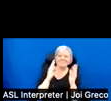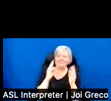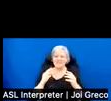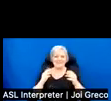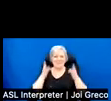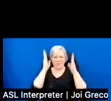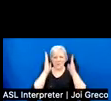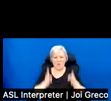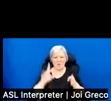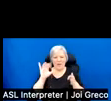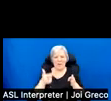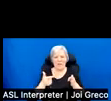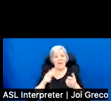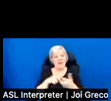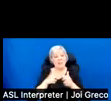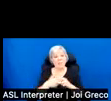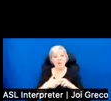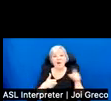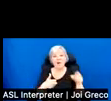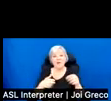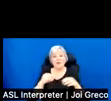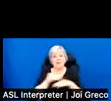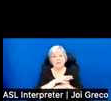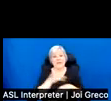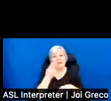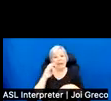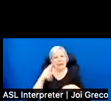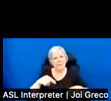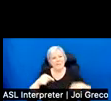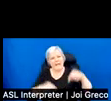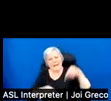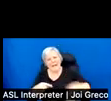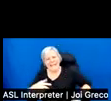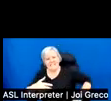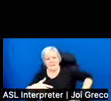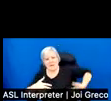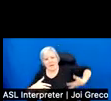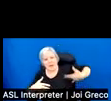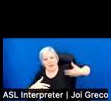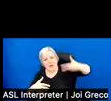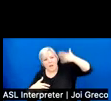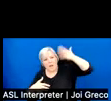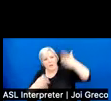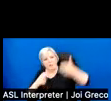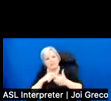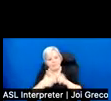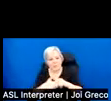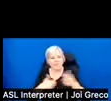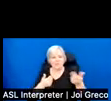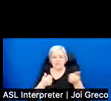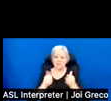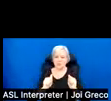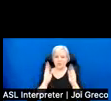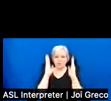problem being with the misalignment in that, it affects the hip and the rest of the body as well. So it's important that we try and get that alignment